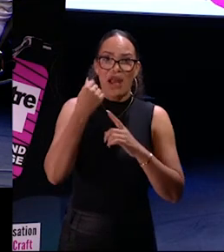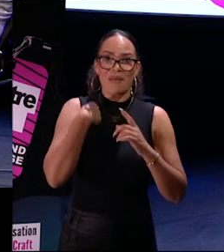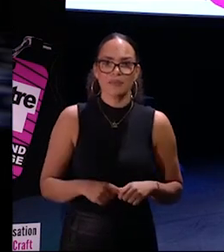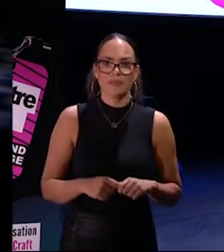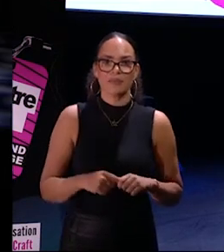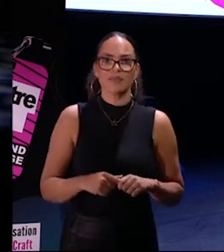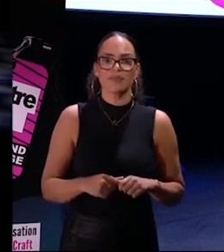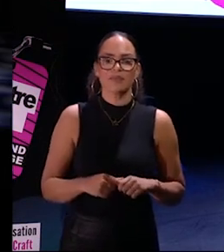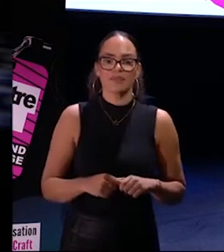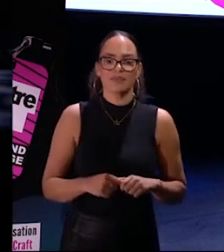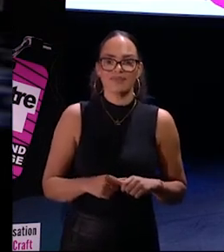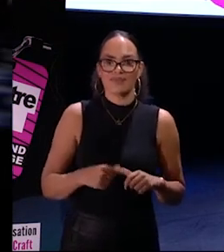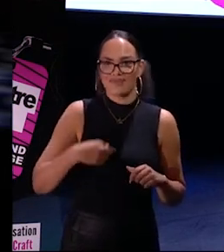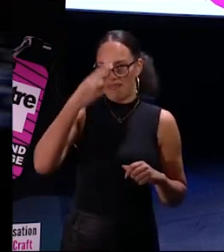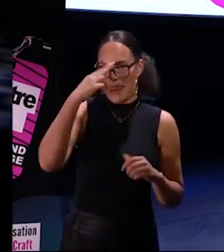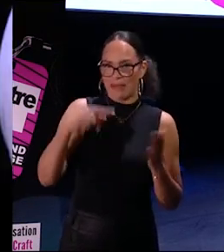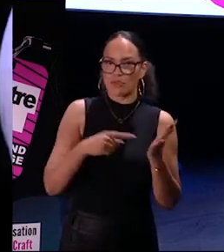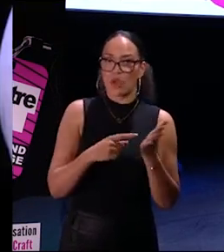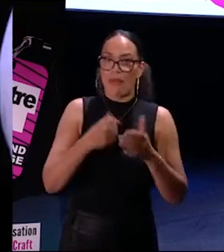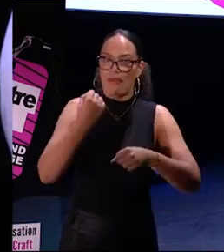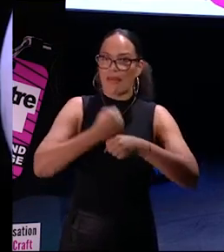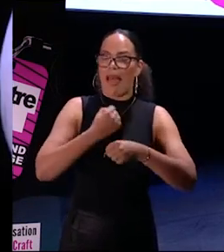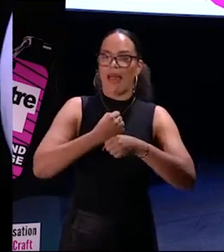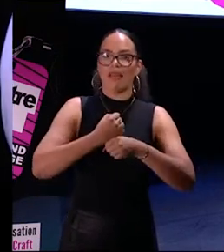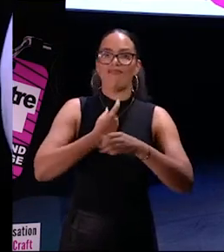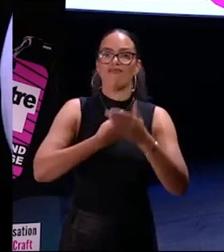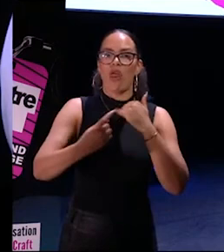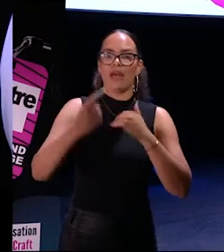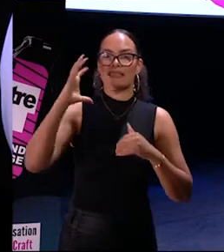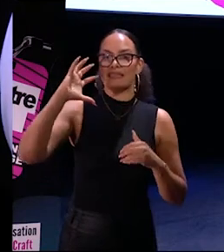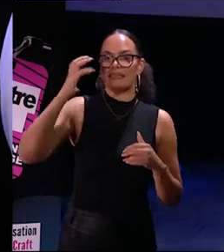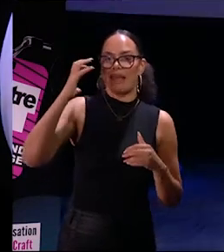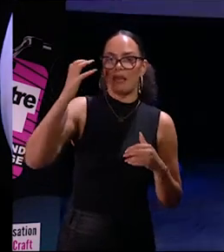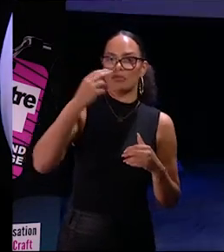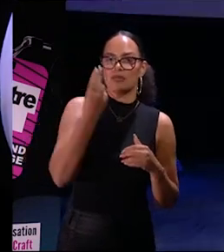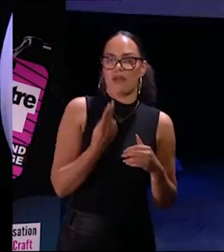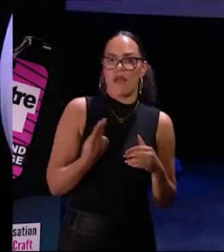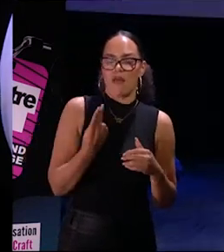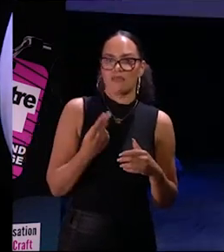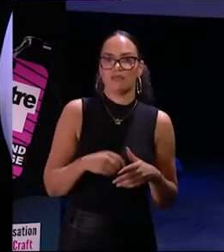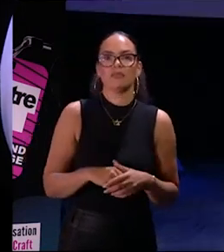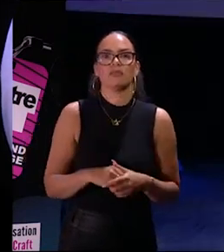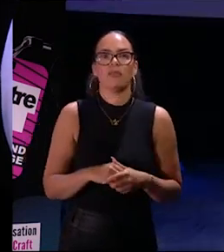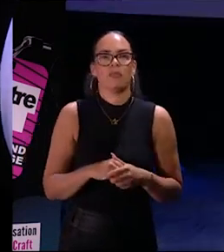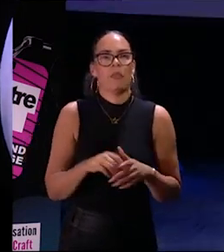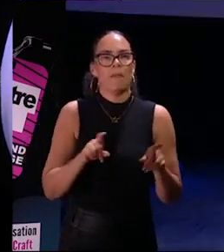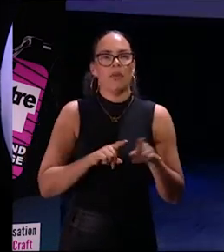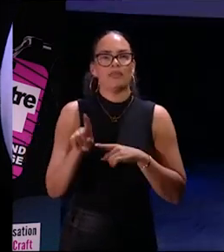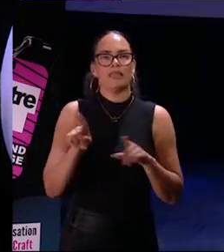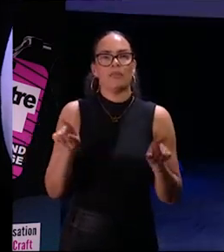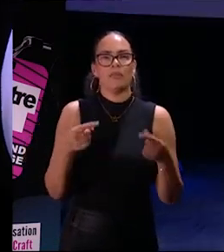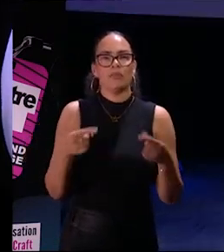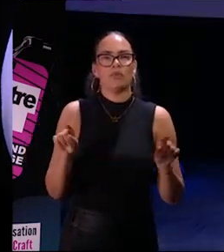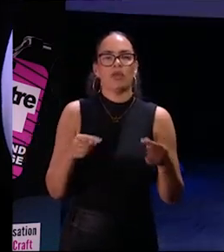over to Tony. As I said earlier, my name's Tony Gayle. I'm a freelance sound designer, predominantly in commercial theatre, musical theatre to be